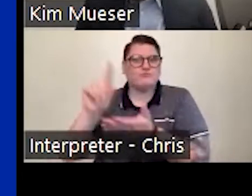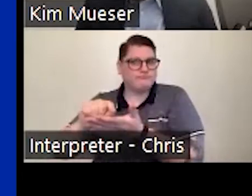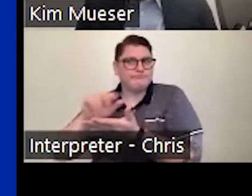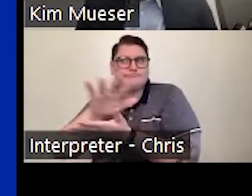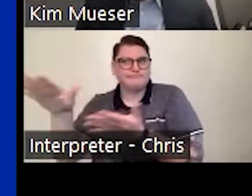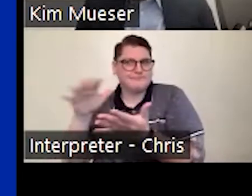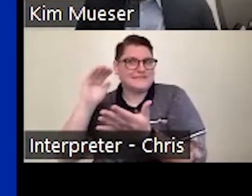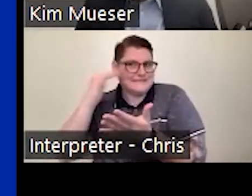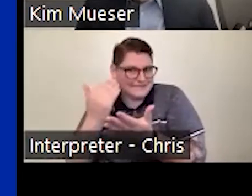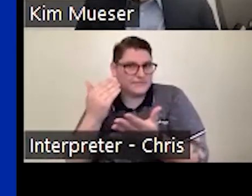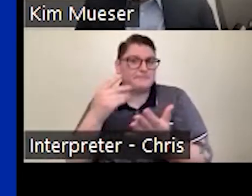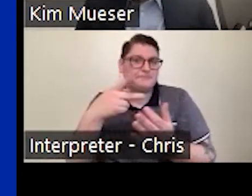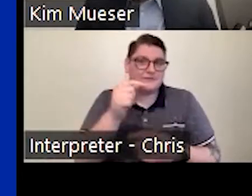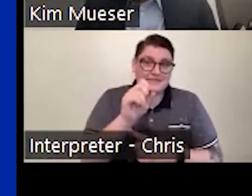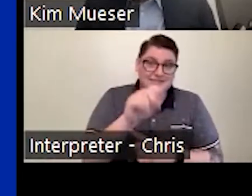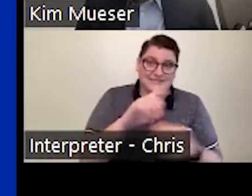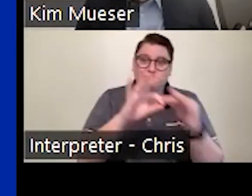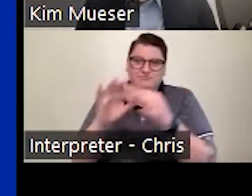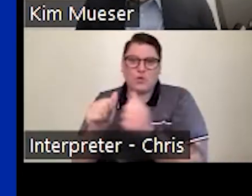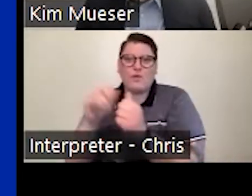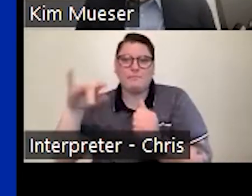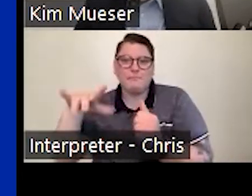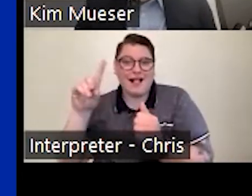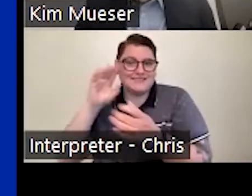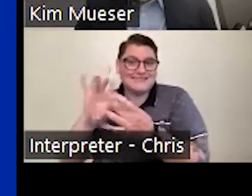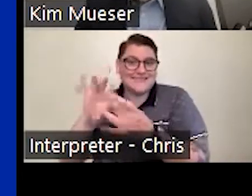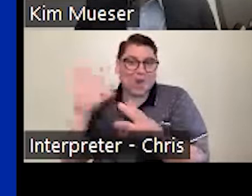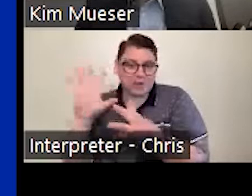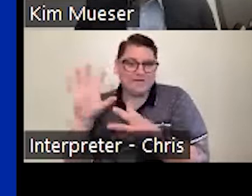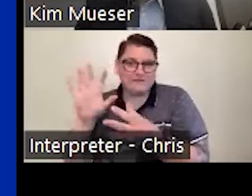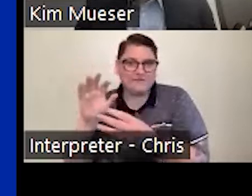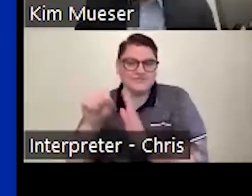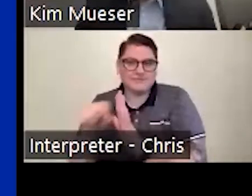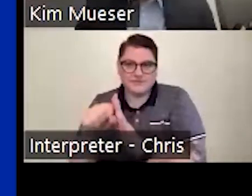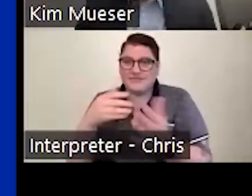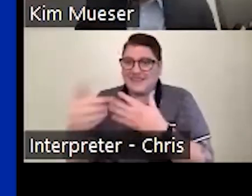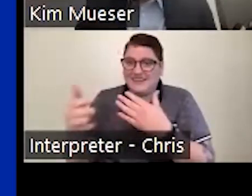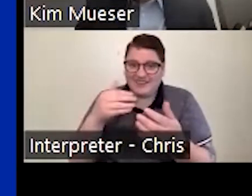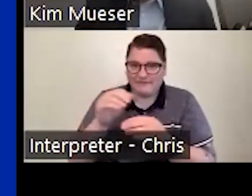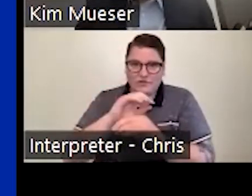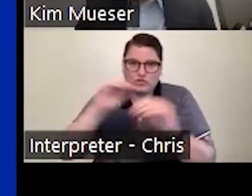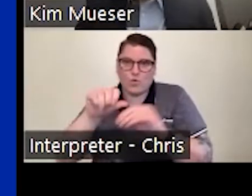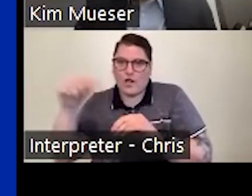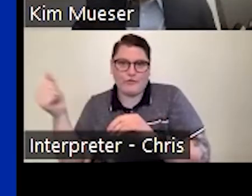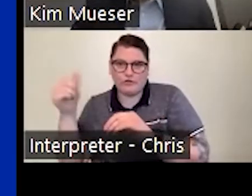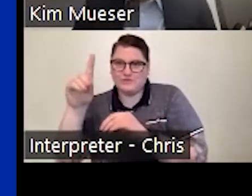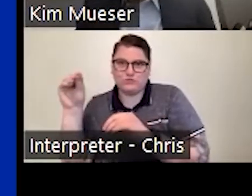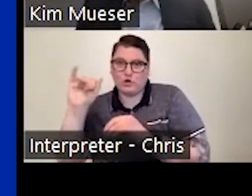mild psychotic symptoms, even in the absence of another axis 1, a disorder that could explain those